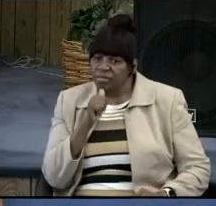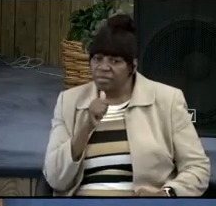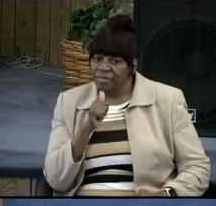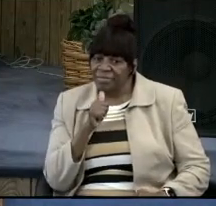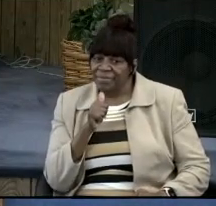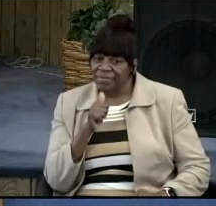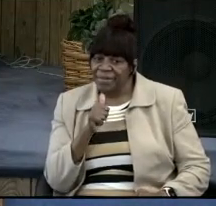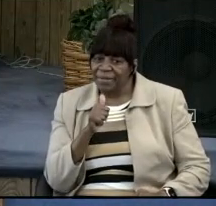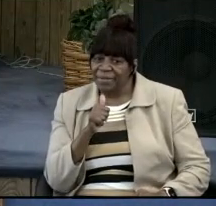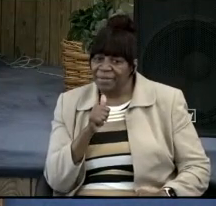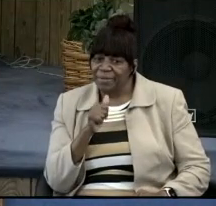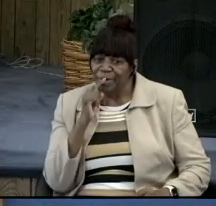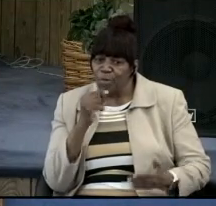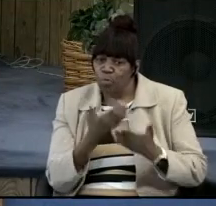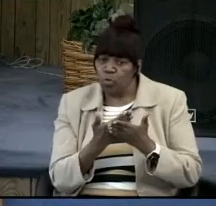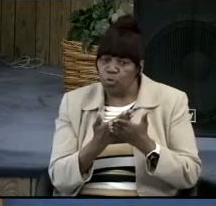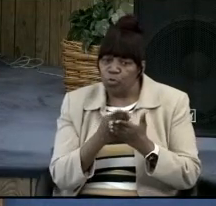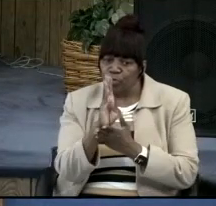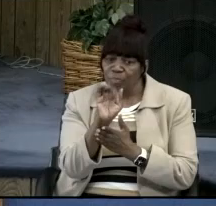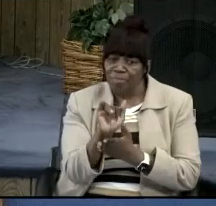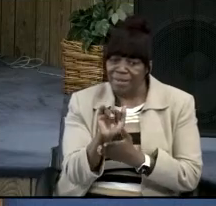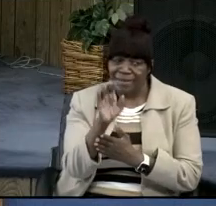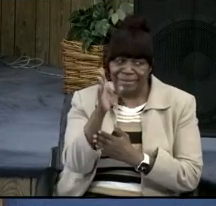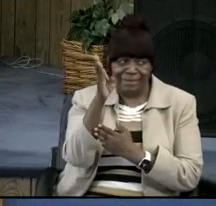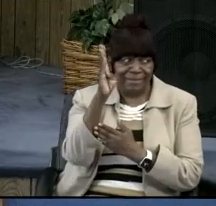not approve of?